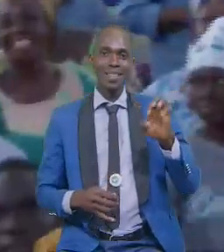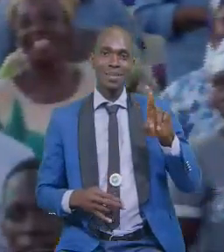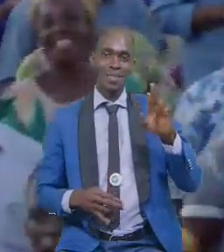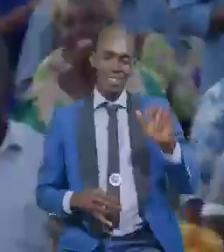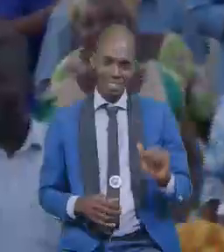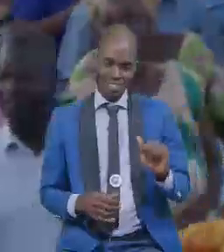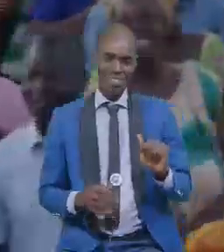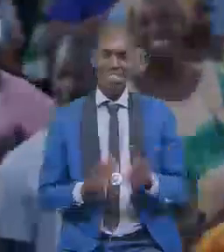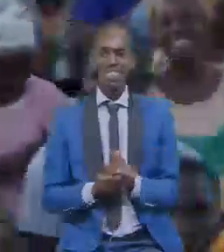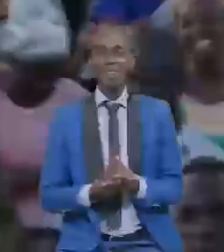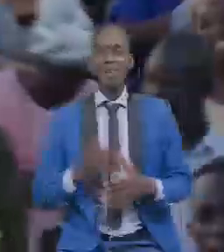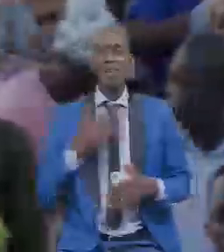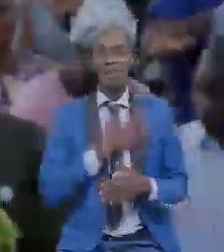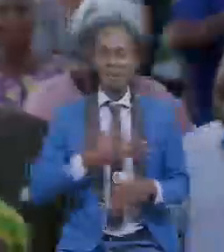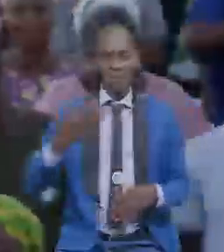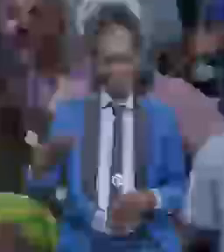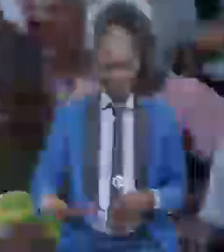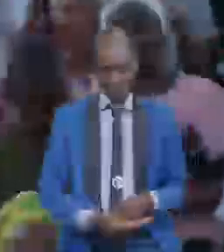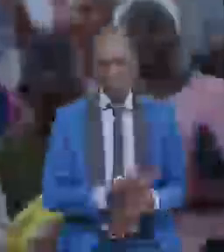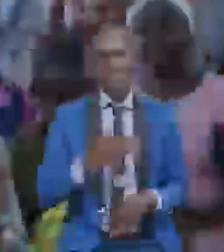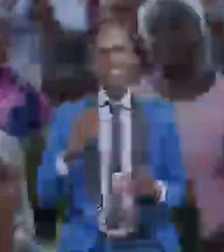Please welcome him to Ghana.